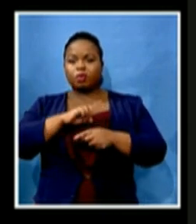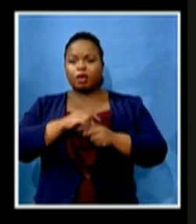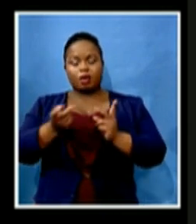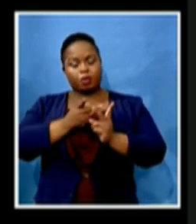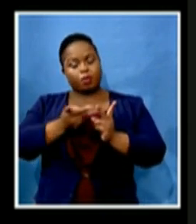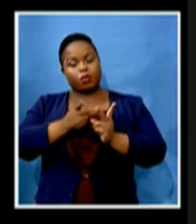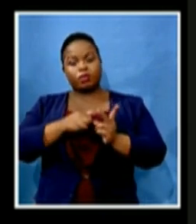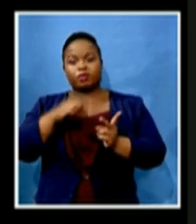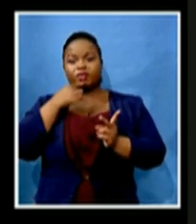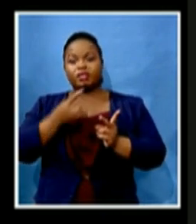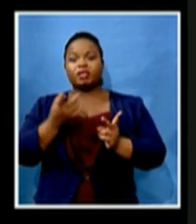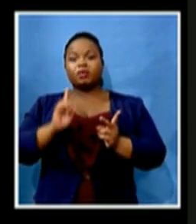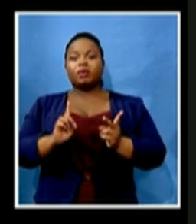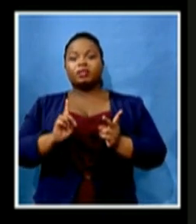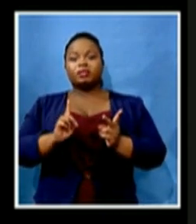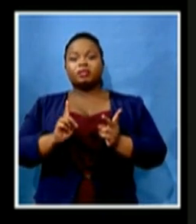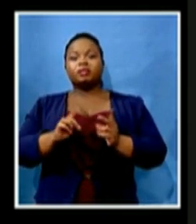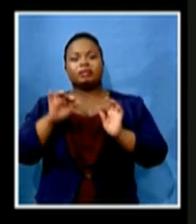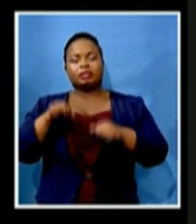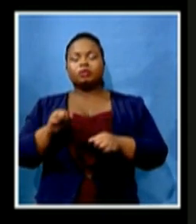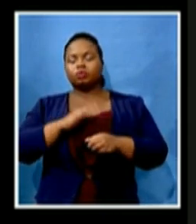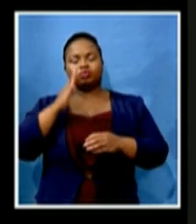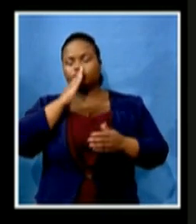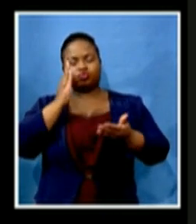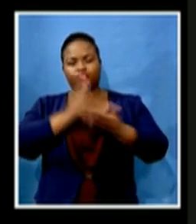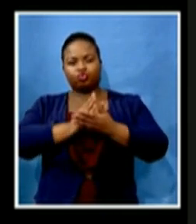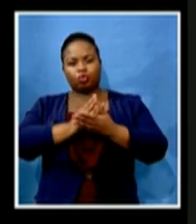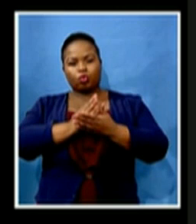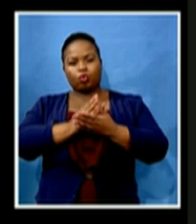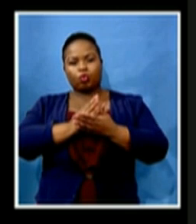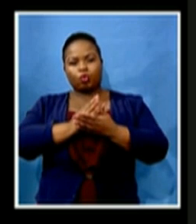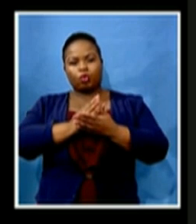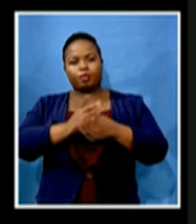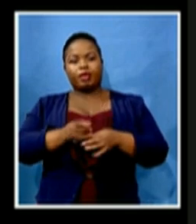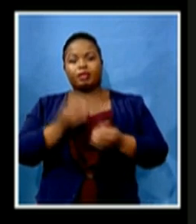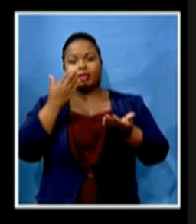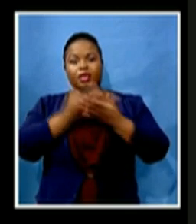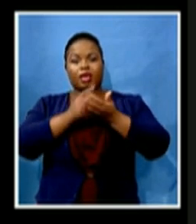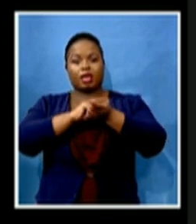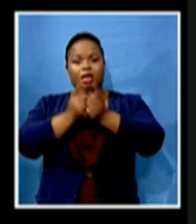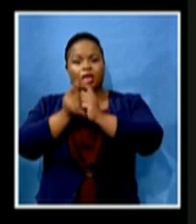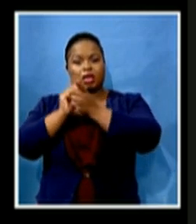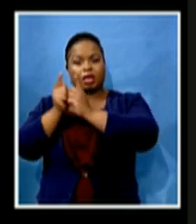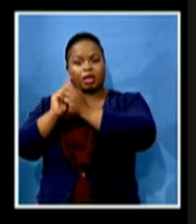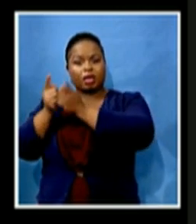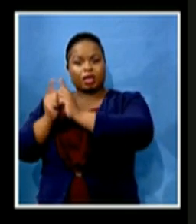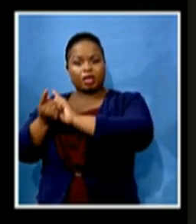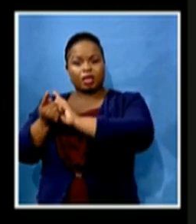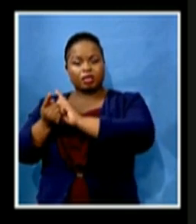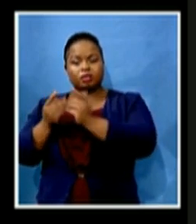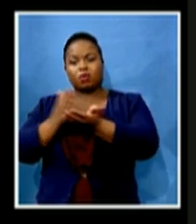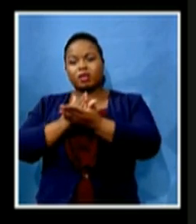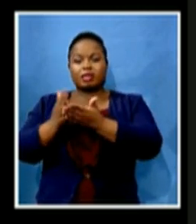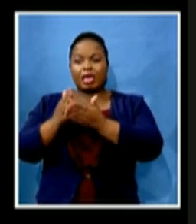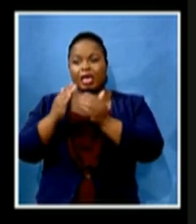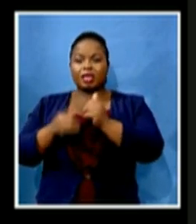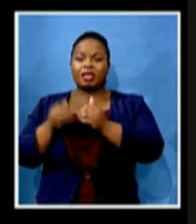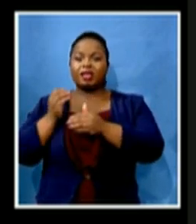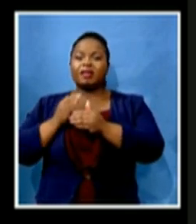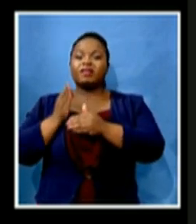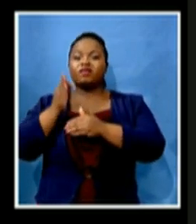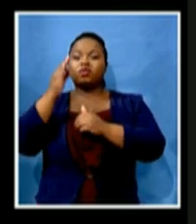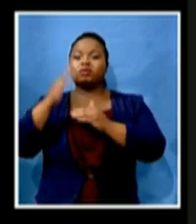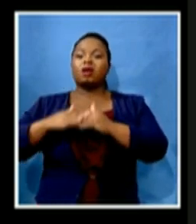uncertainty. They could change many times. They could be too high or low. So if you can't kind of predict or forecast with any